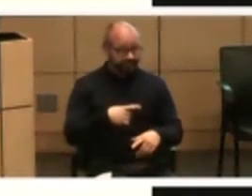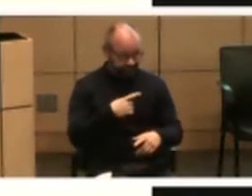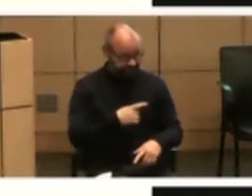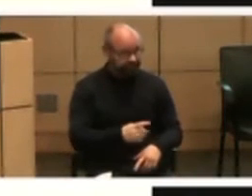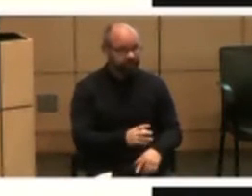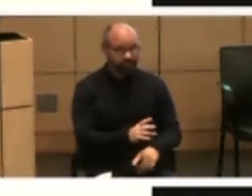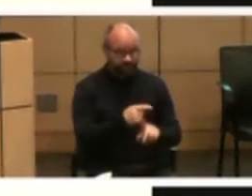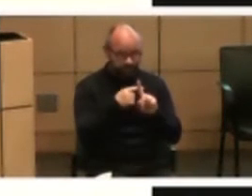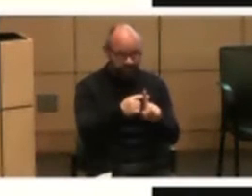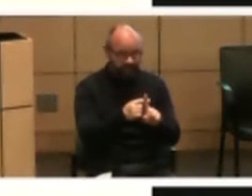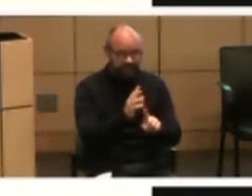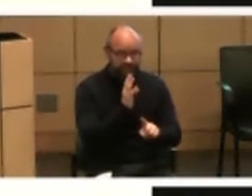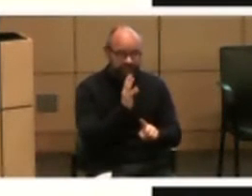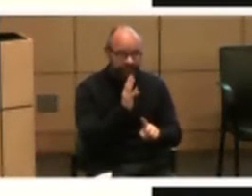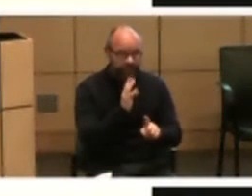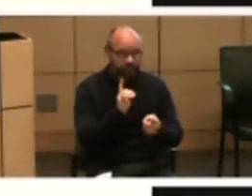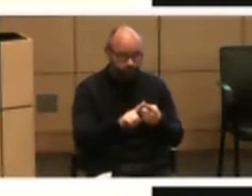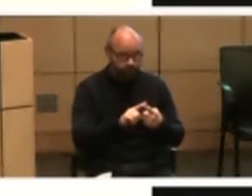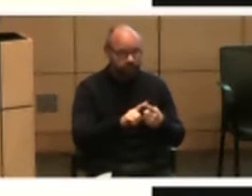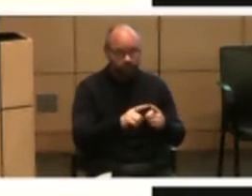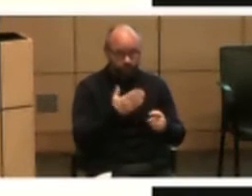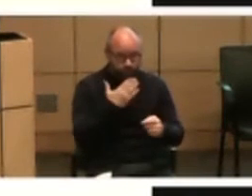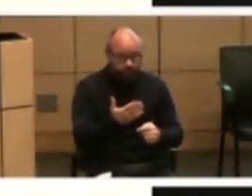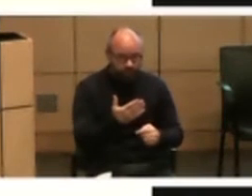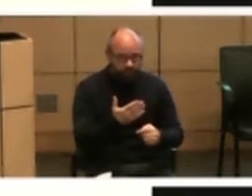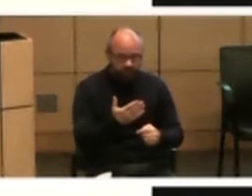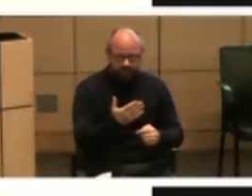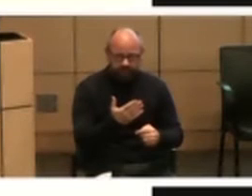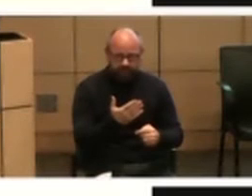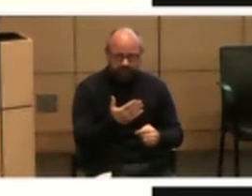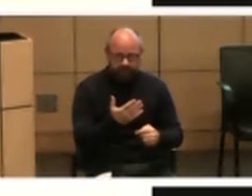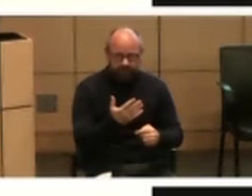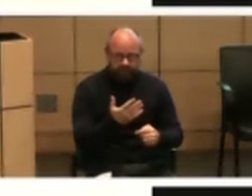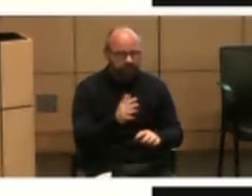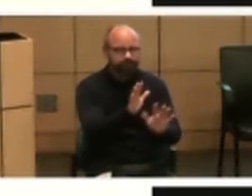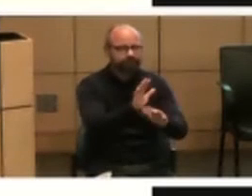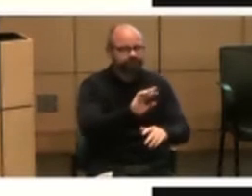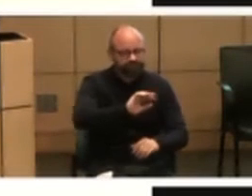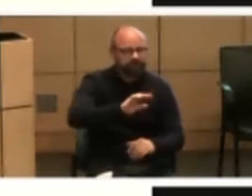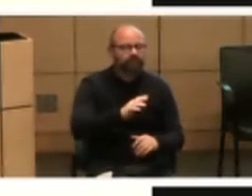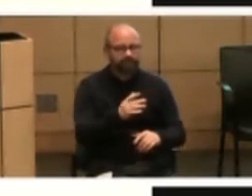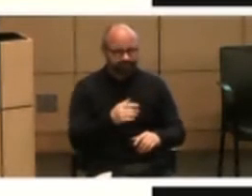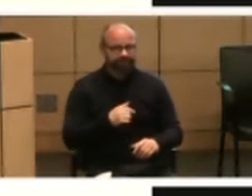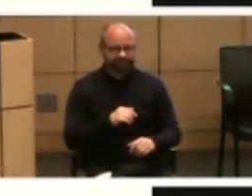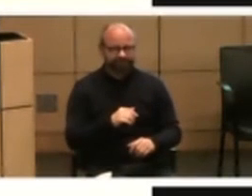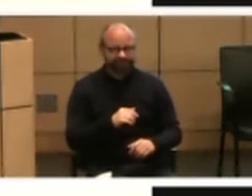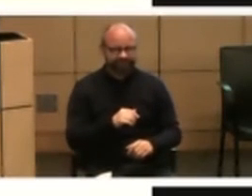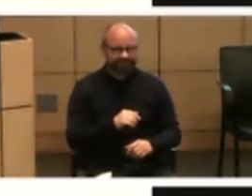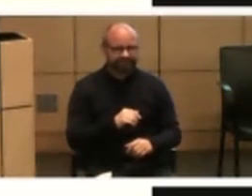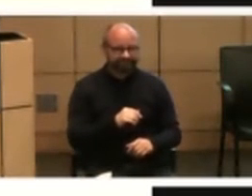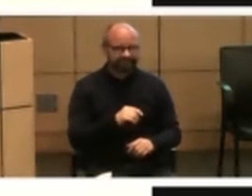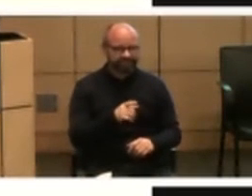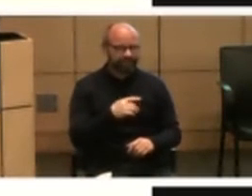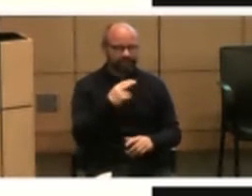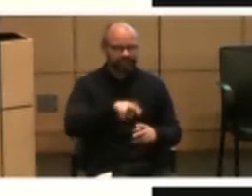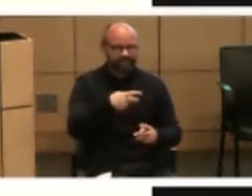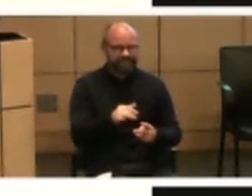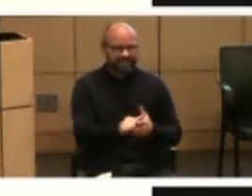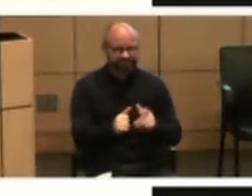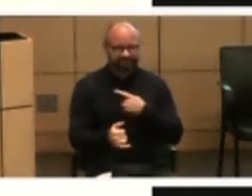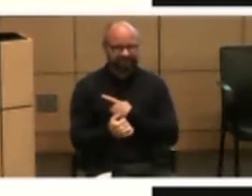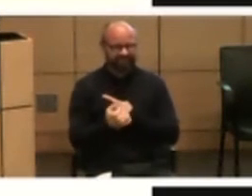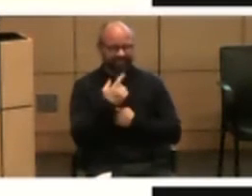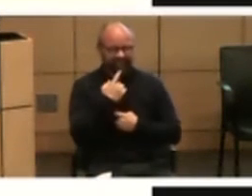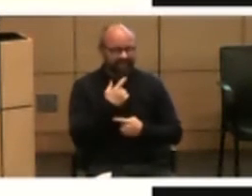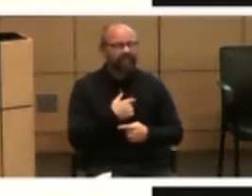normal hearing, and then the masker speech, reverse. The the target